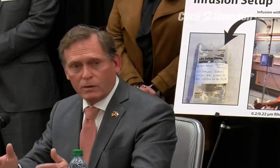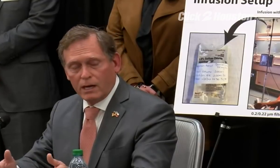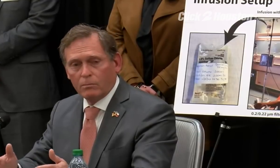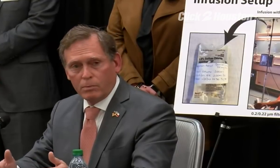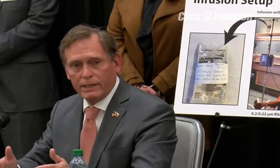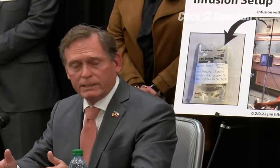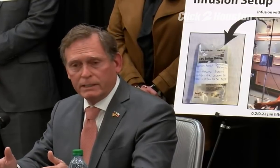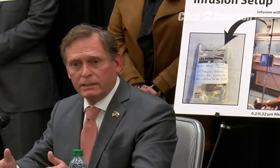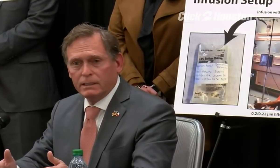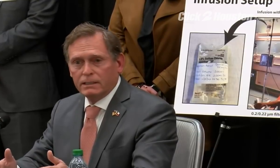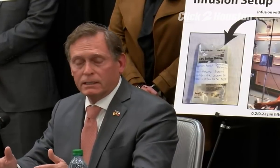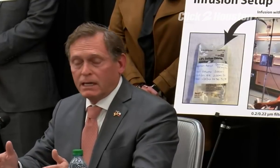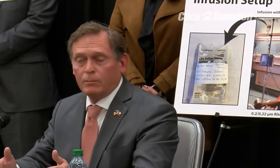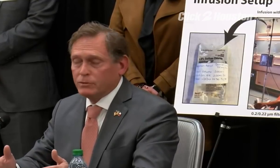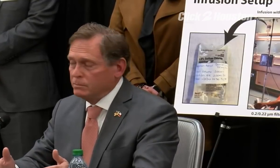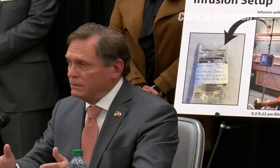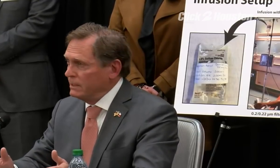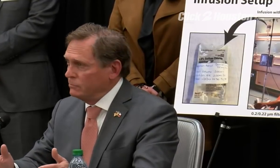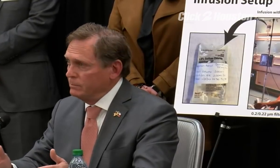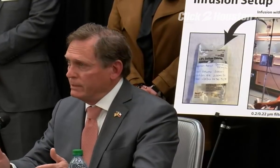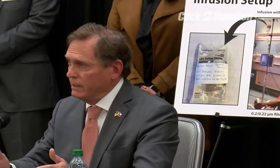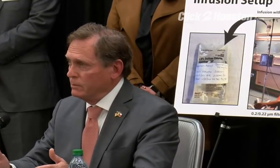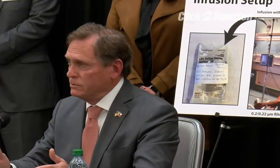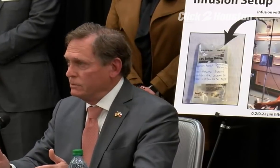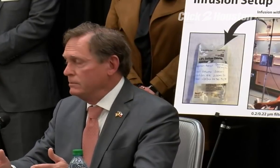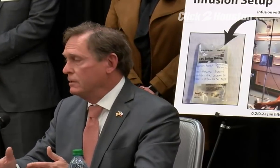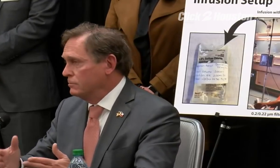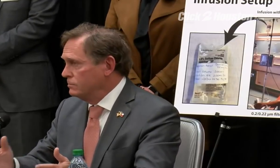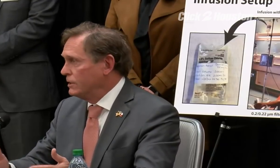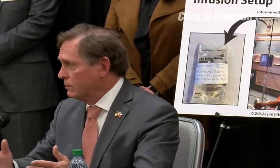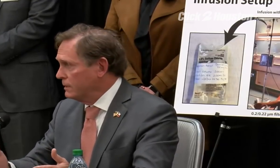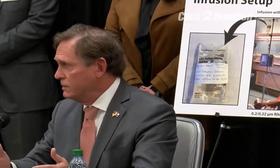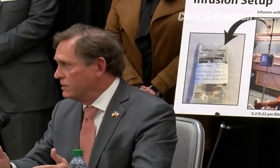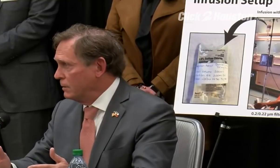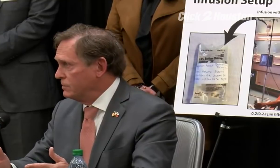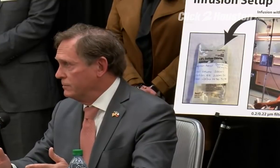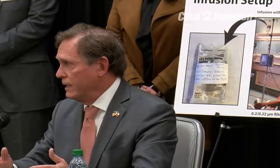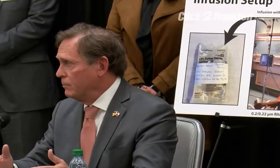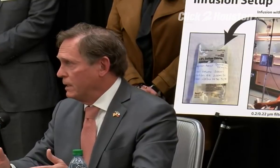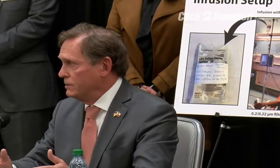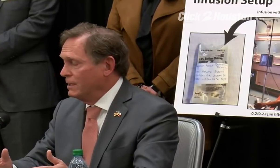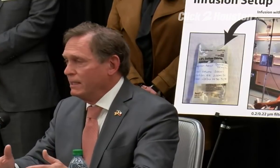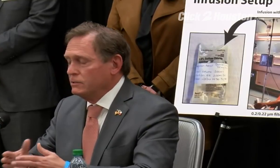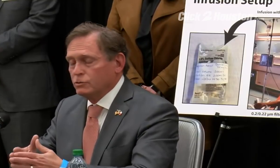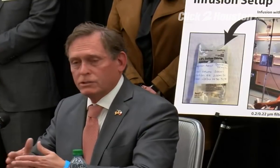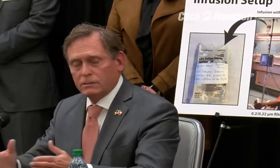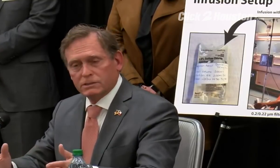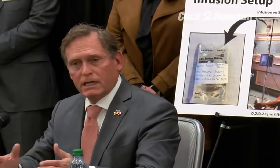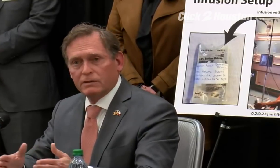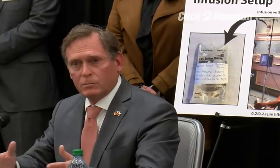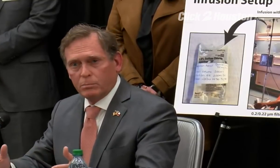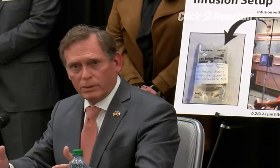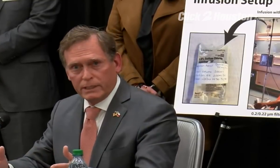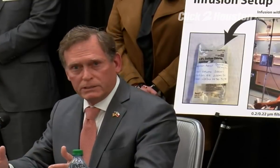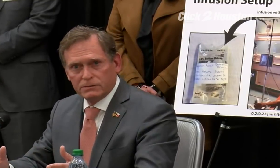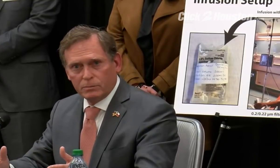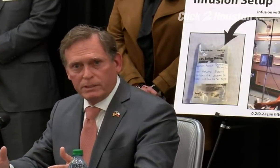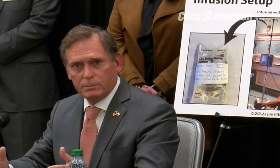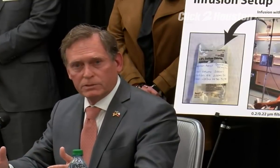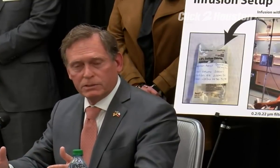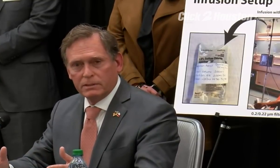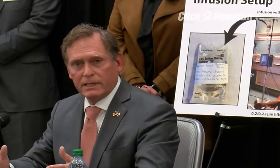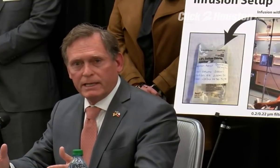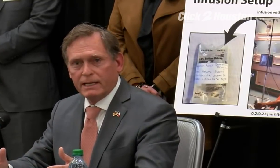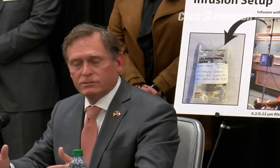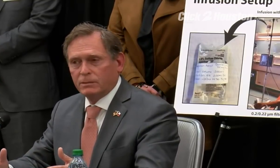a groundbreaking accomplishment that we've been able to, you know, generate these types of antibodies to serve as kind of a bridge for